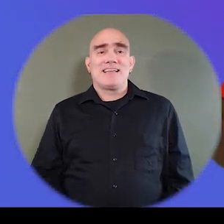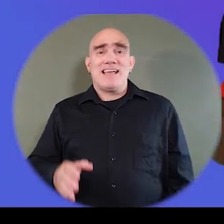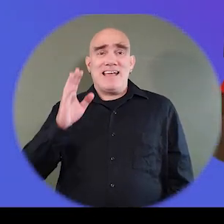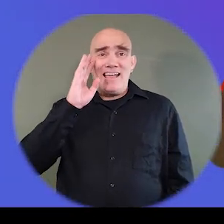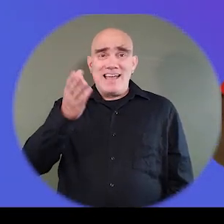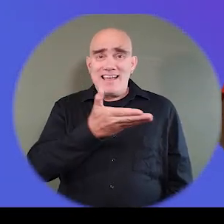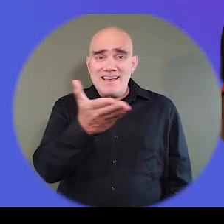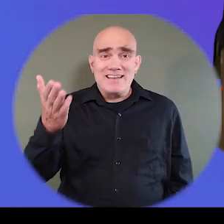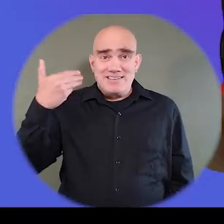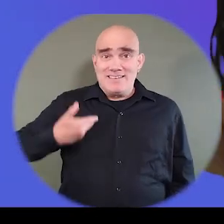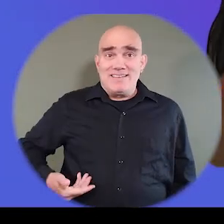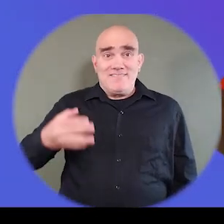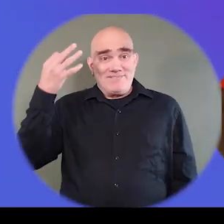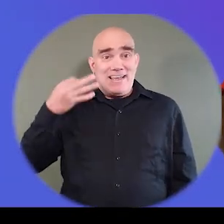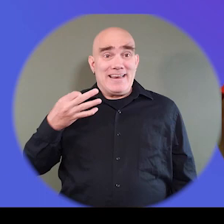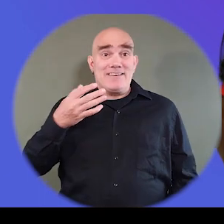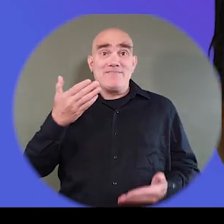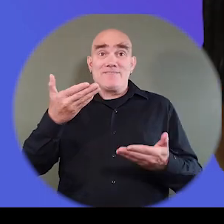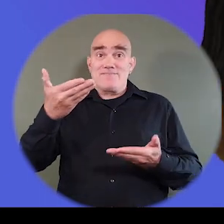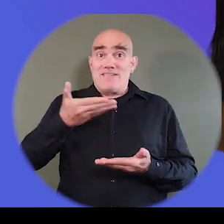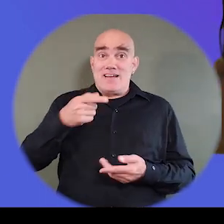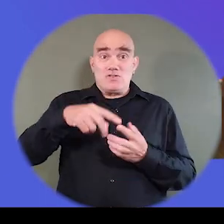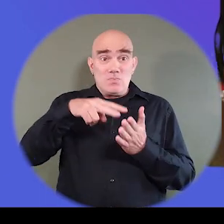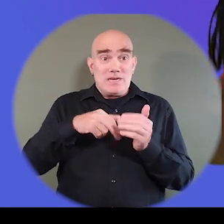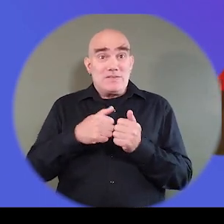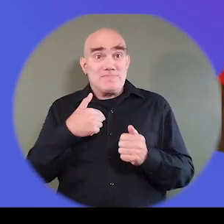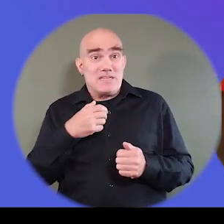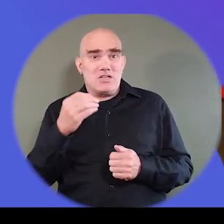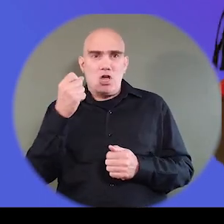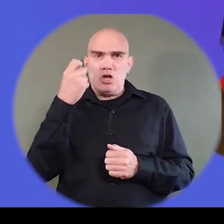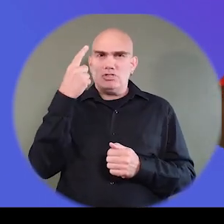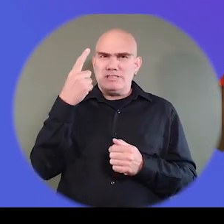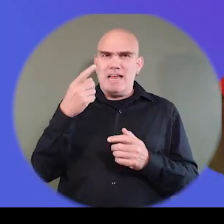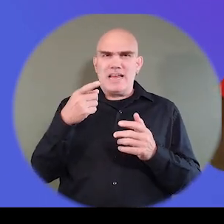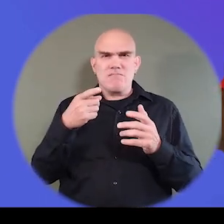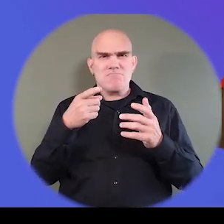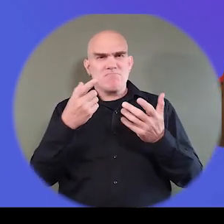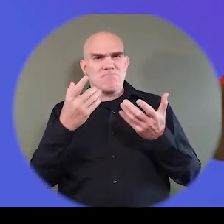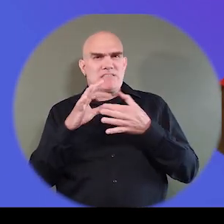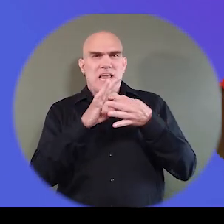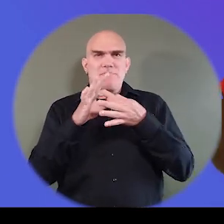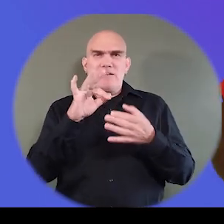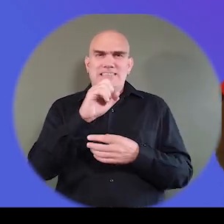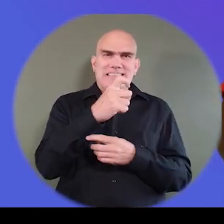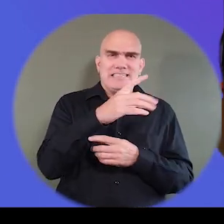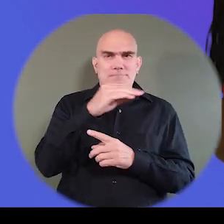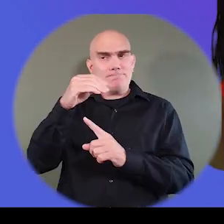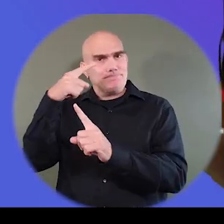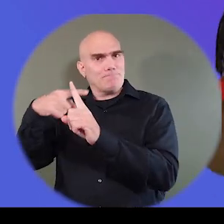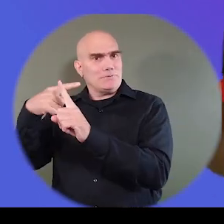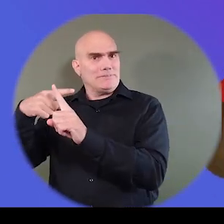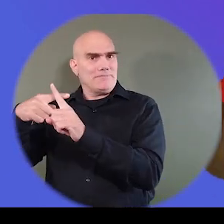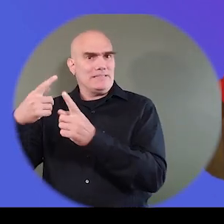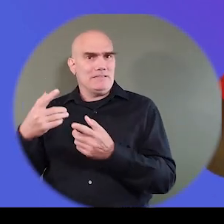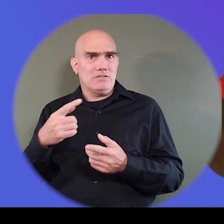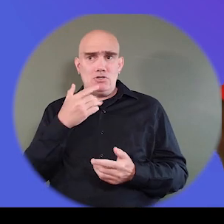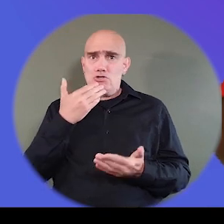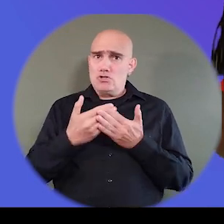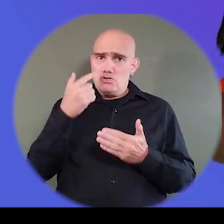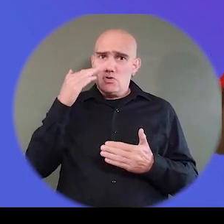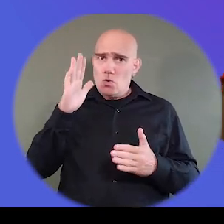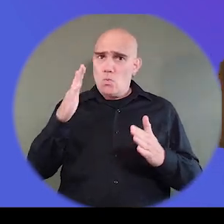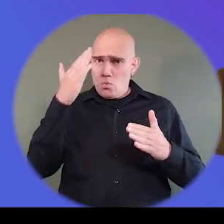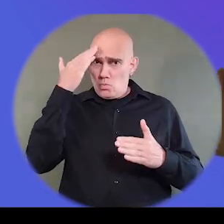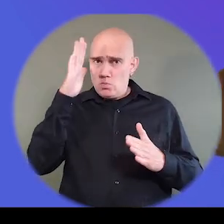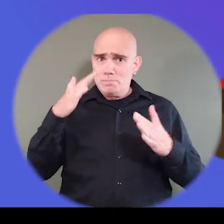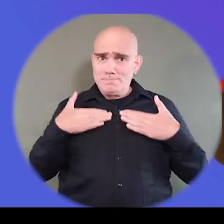Hey it's Fanny, inviting you to read with me to understand dynamics of sex and positivity. It's good to